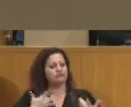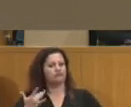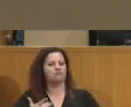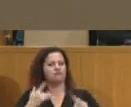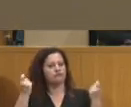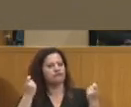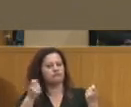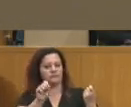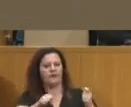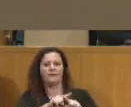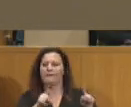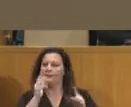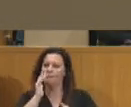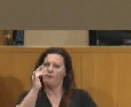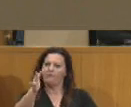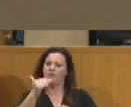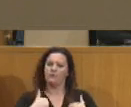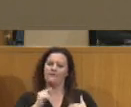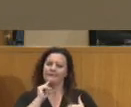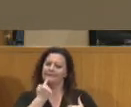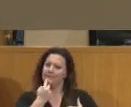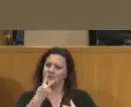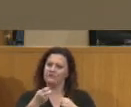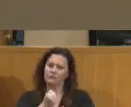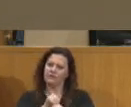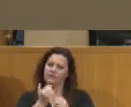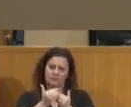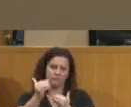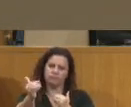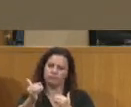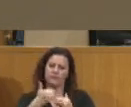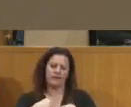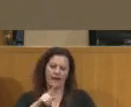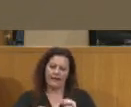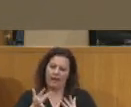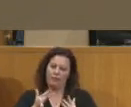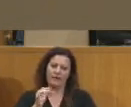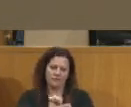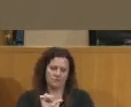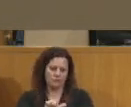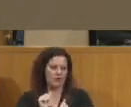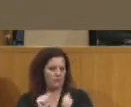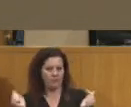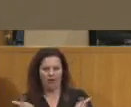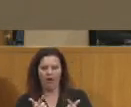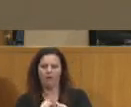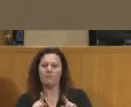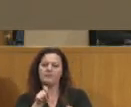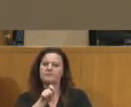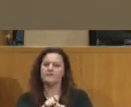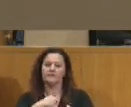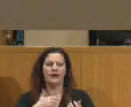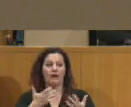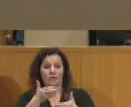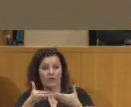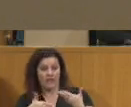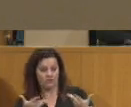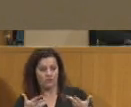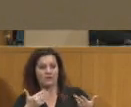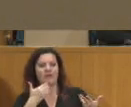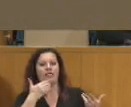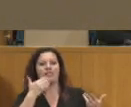the traffic and congestion and infrastructure needs that brings along is no joke. And what the decisions we make in this next 2 years with all of those things are just